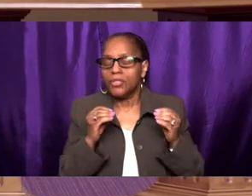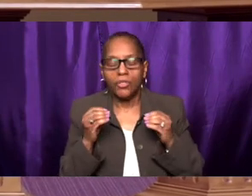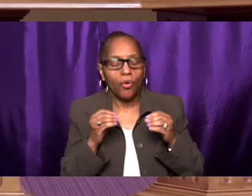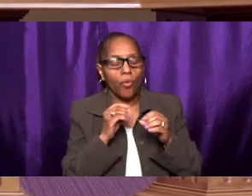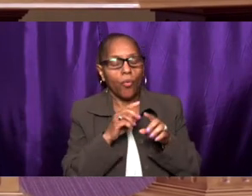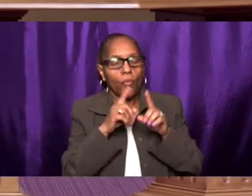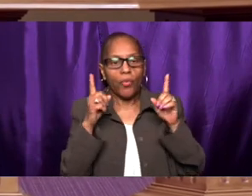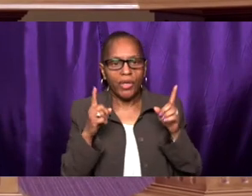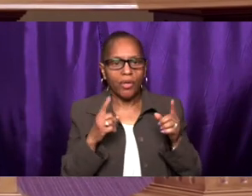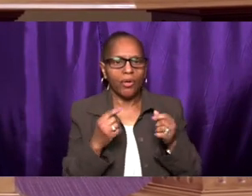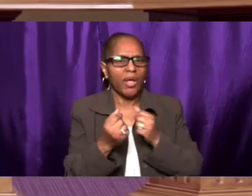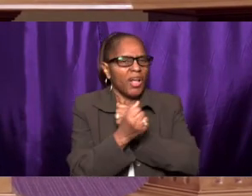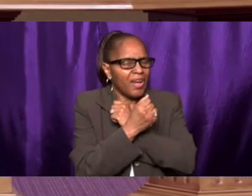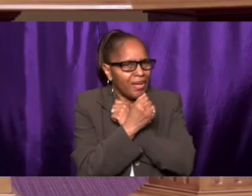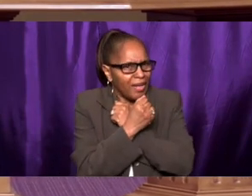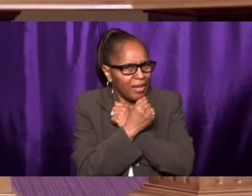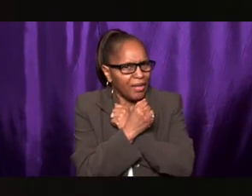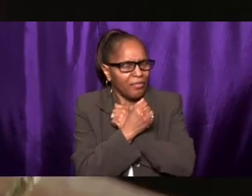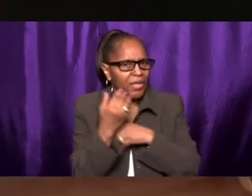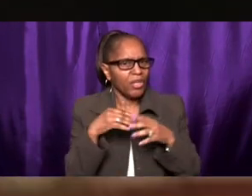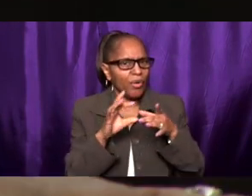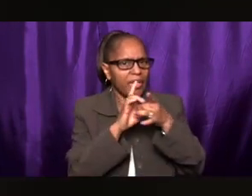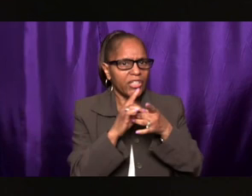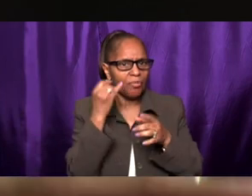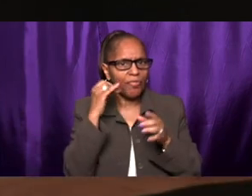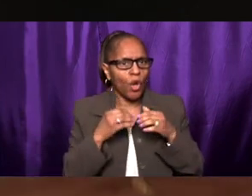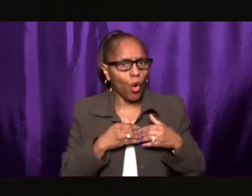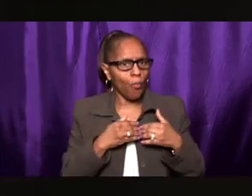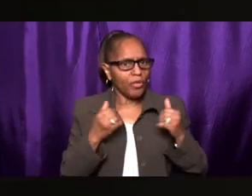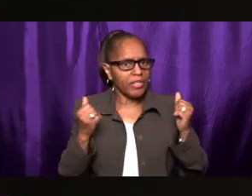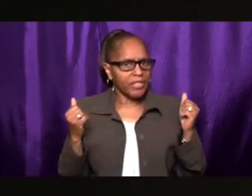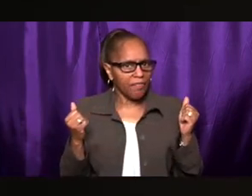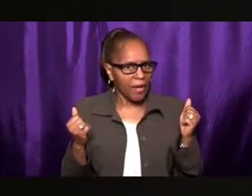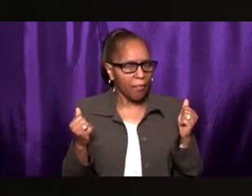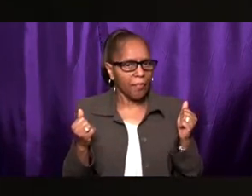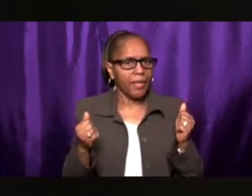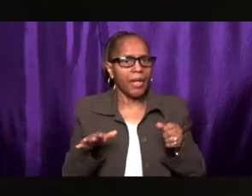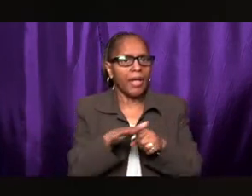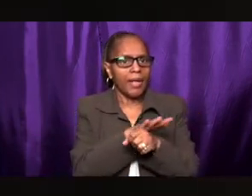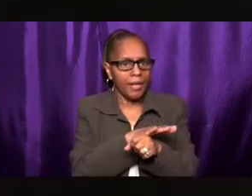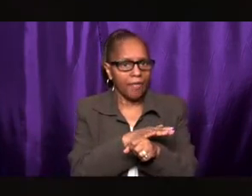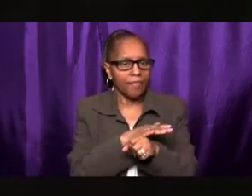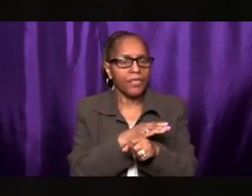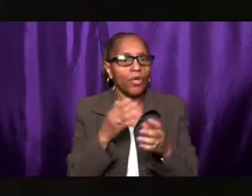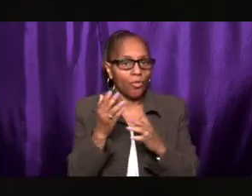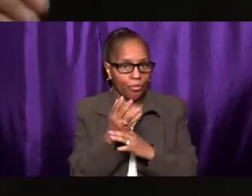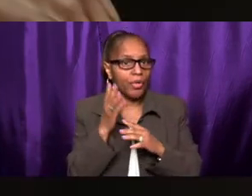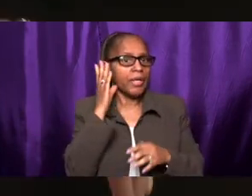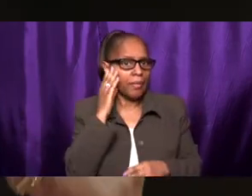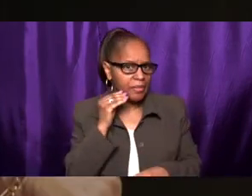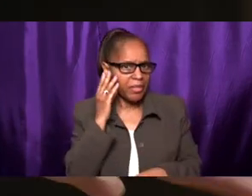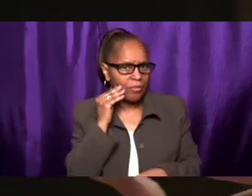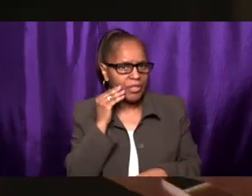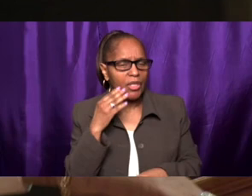and intimacy in your relationship if you don't open yourself up enough to go through a valley experience. So you